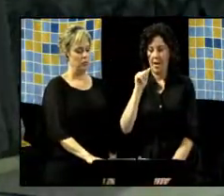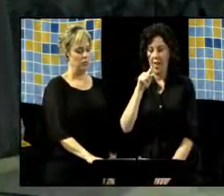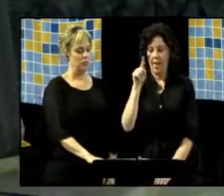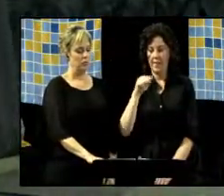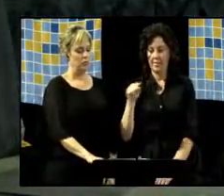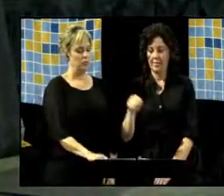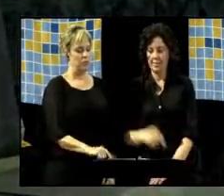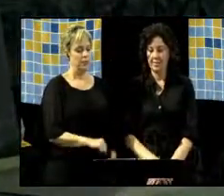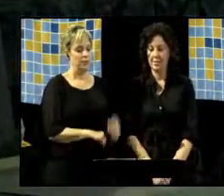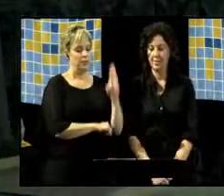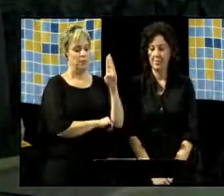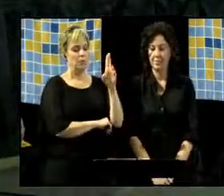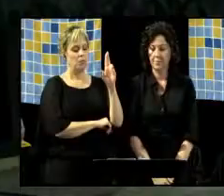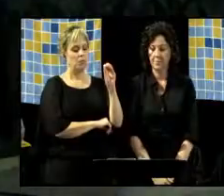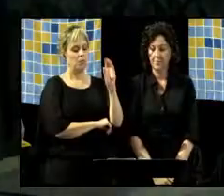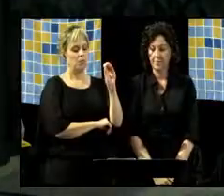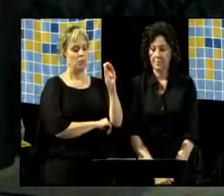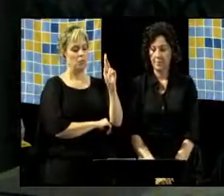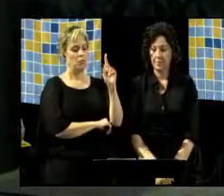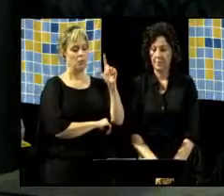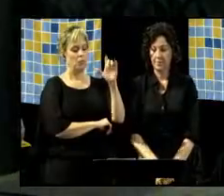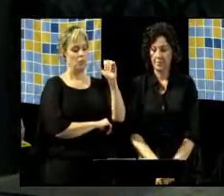Brooklyn Nevea Kendra Goodall.